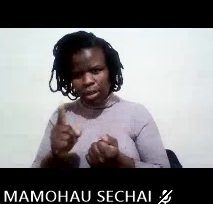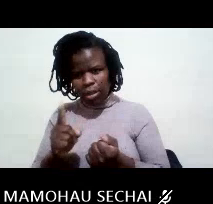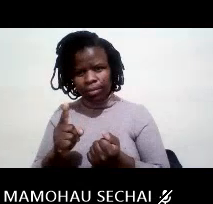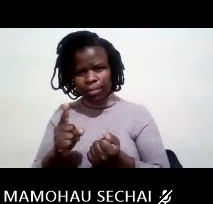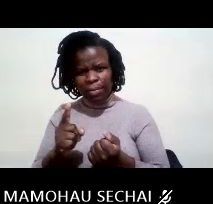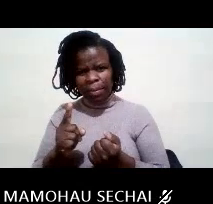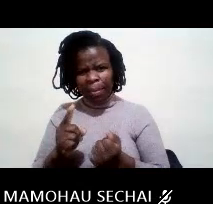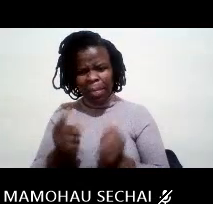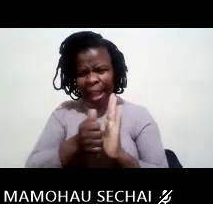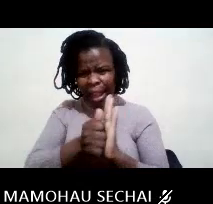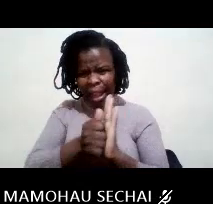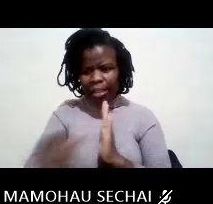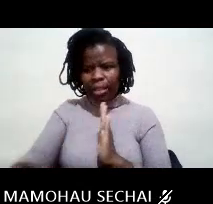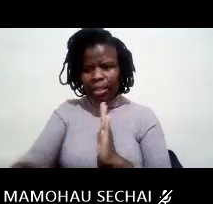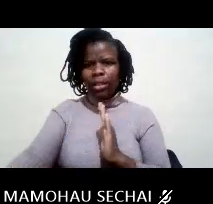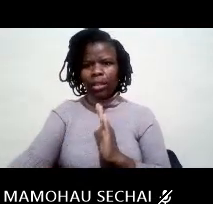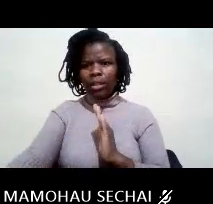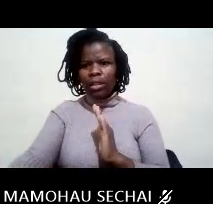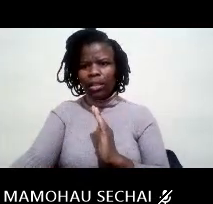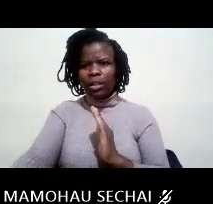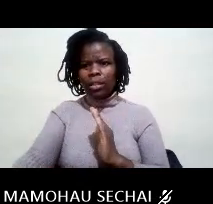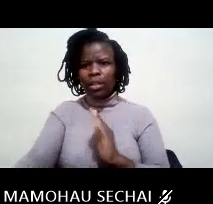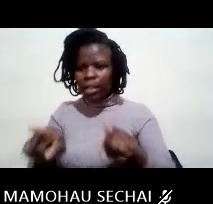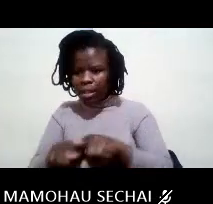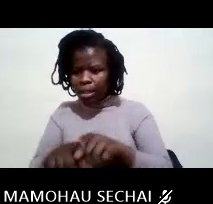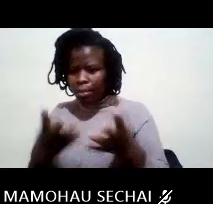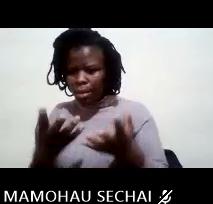bit information, around,